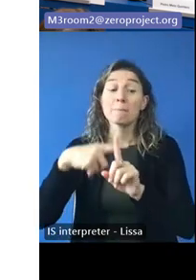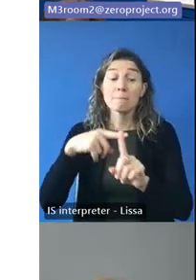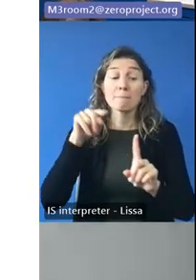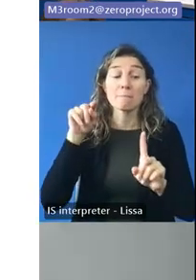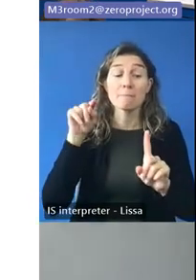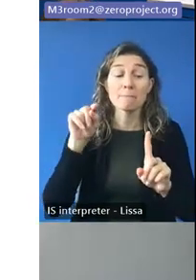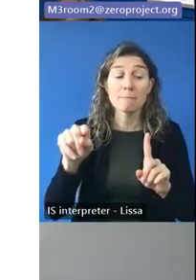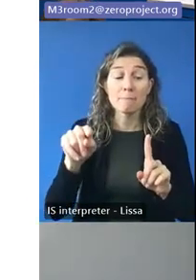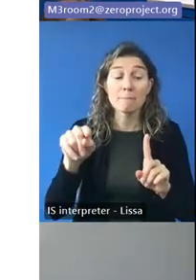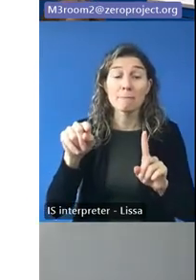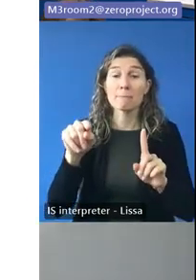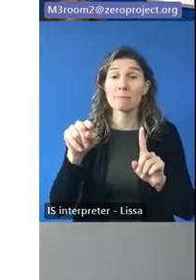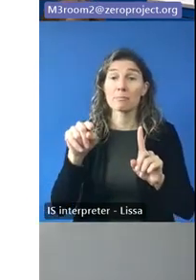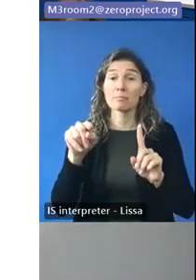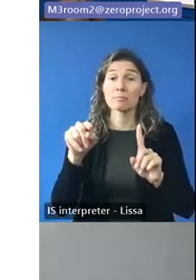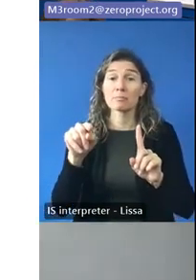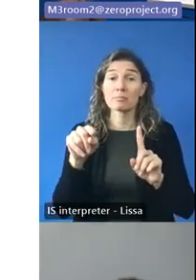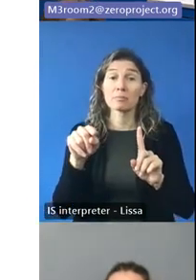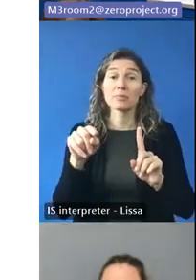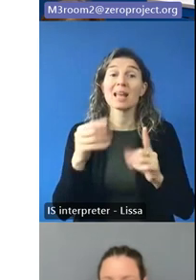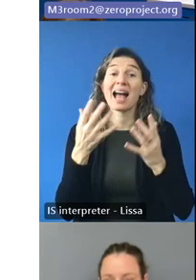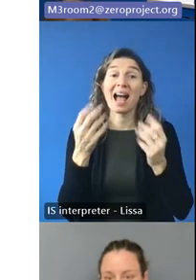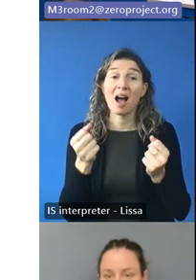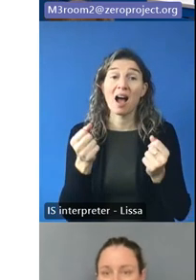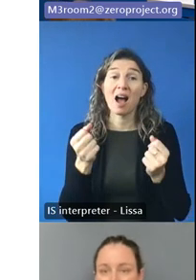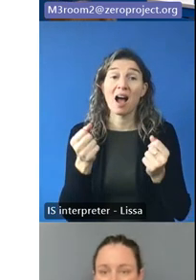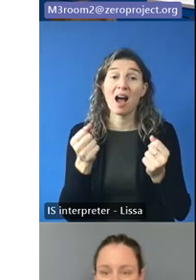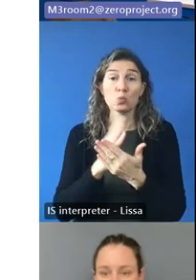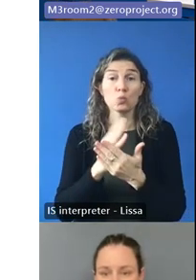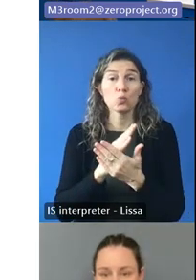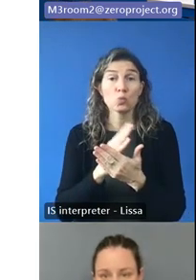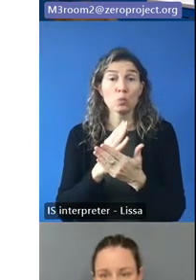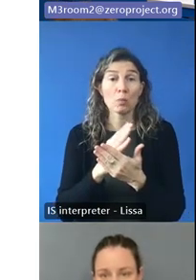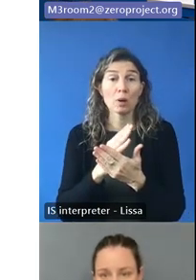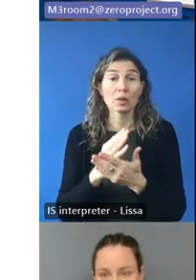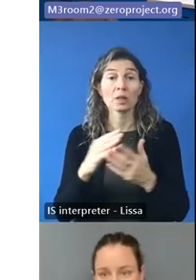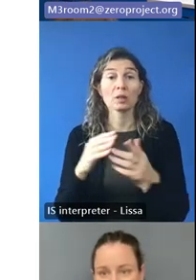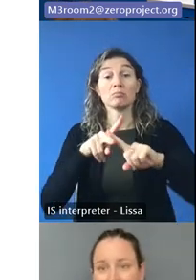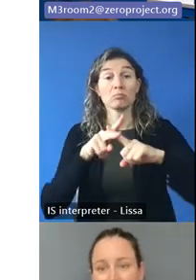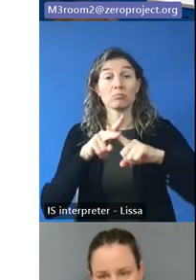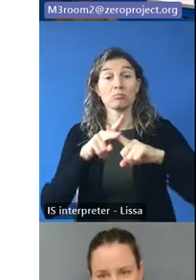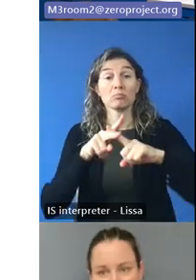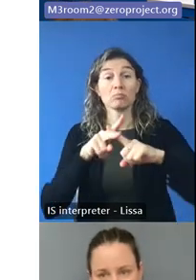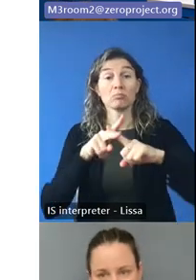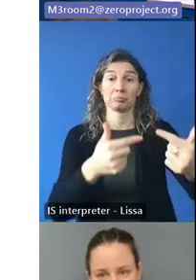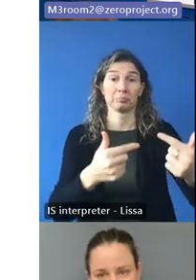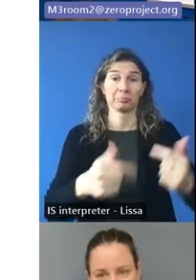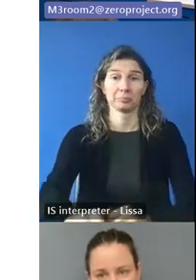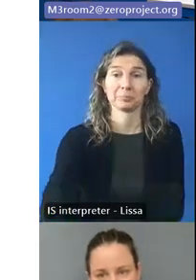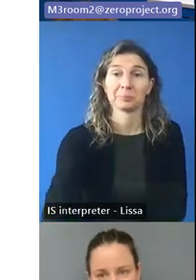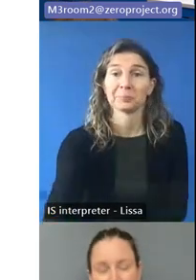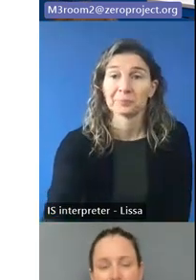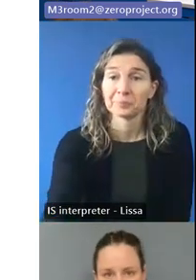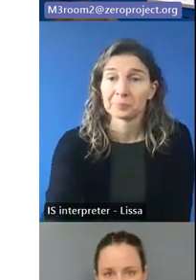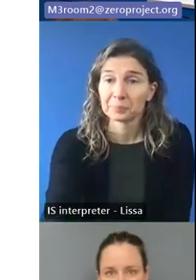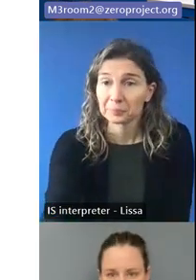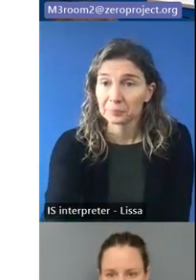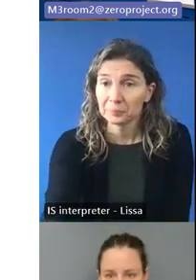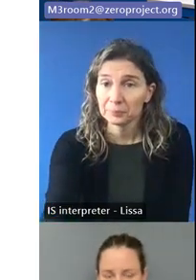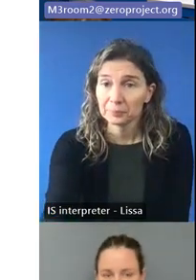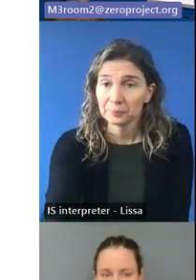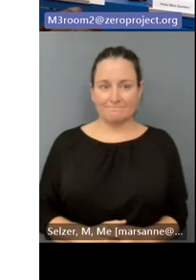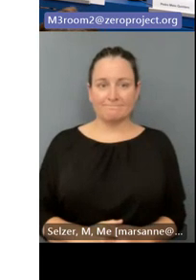the implementation of a toolbox on gender, violence, and disability, the creation of a standardized protocol for the